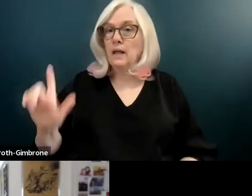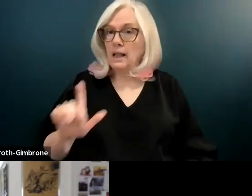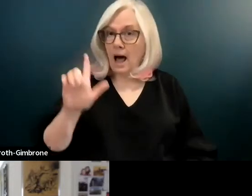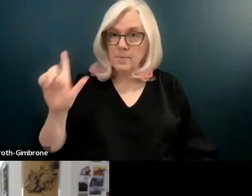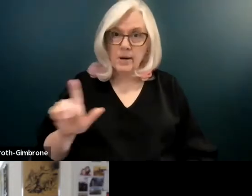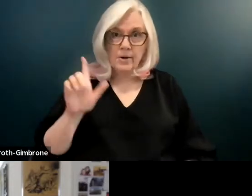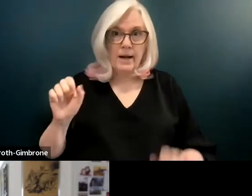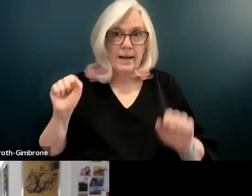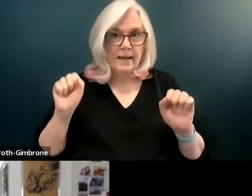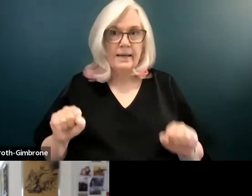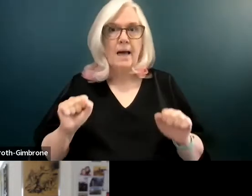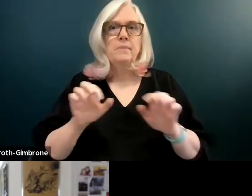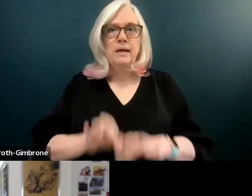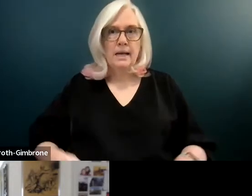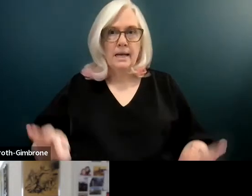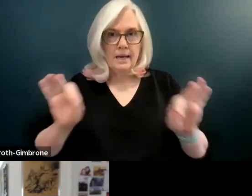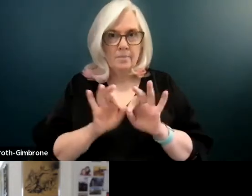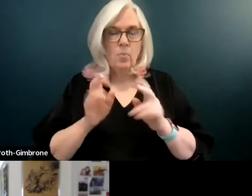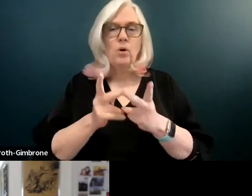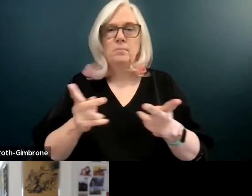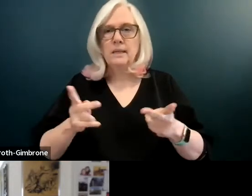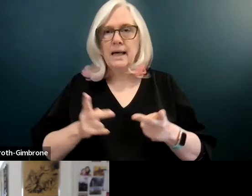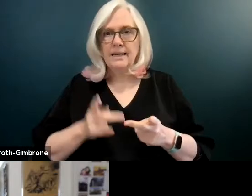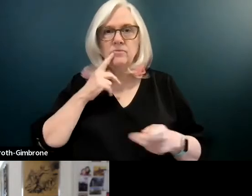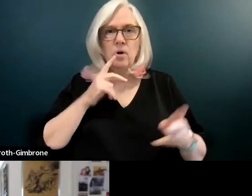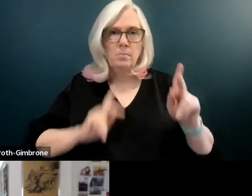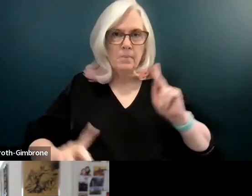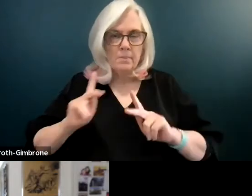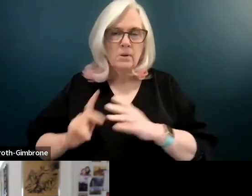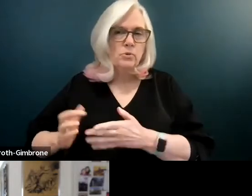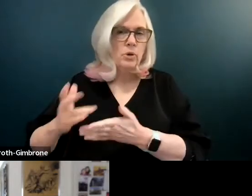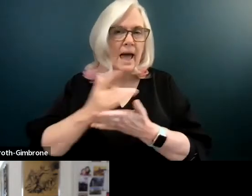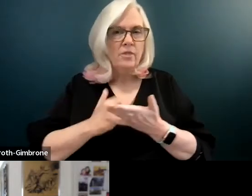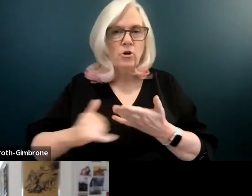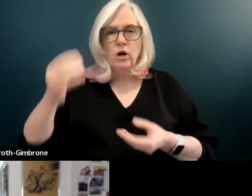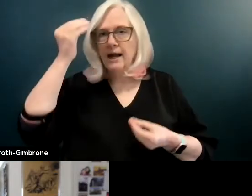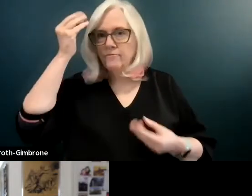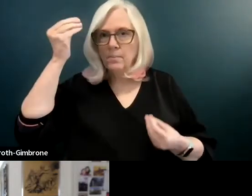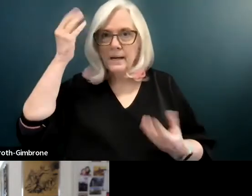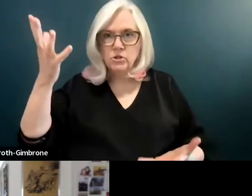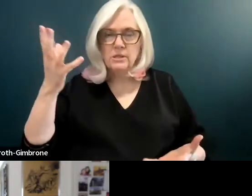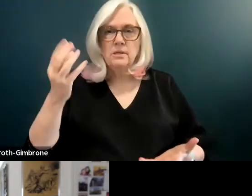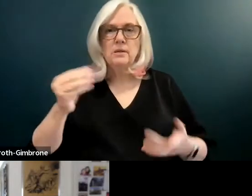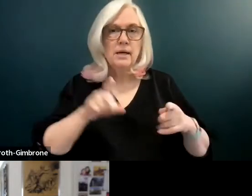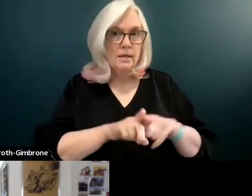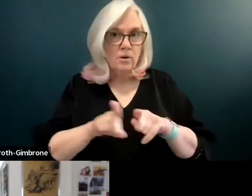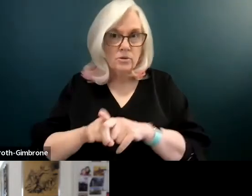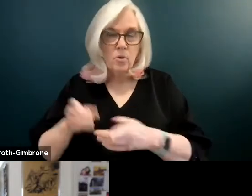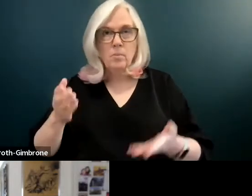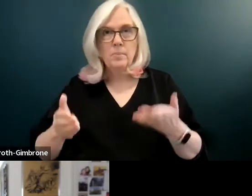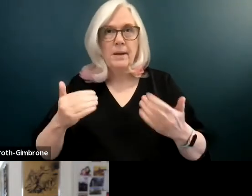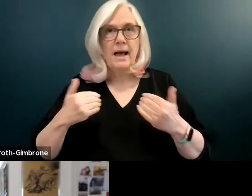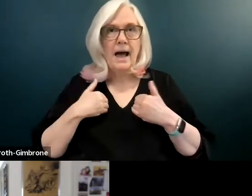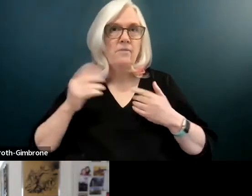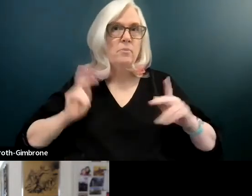such an important place for people to gather information, and also for people who may see a sign which